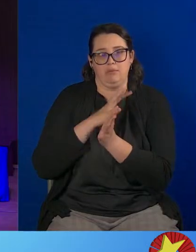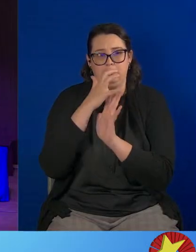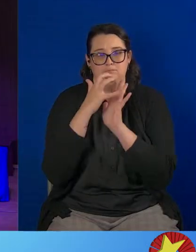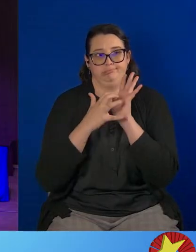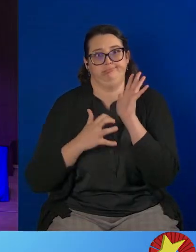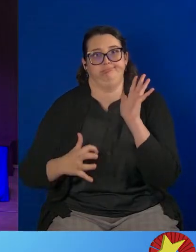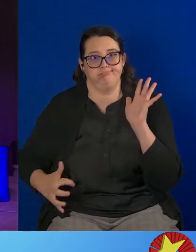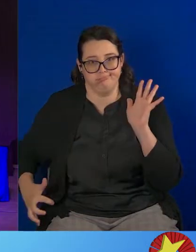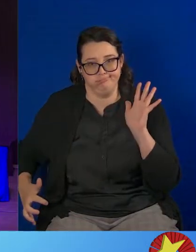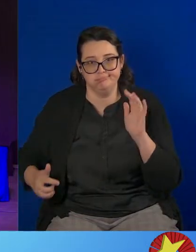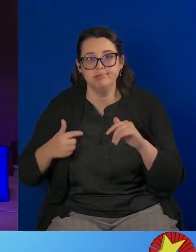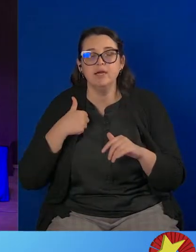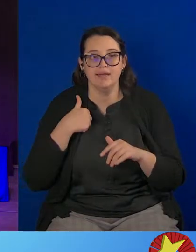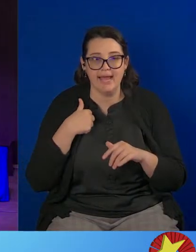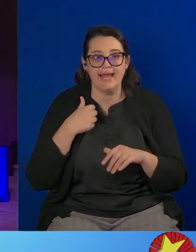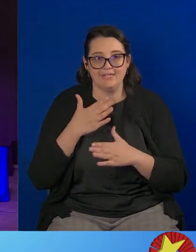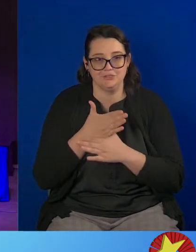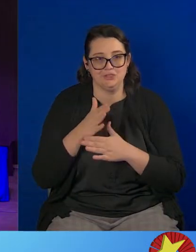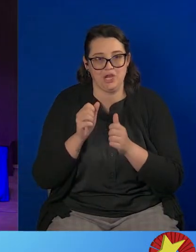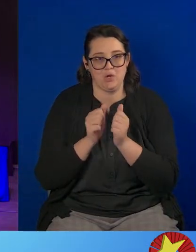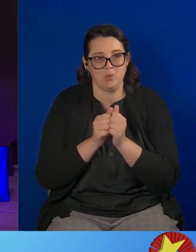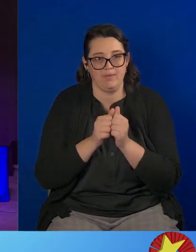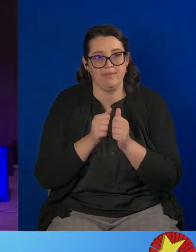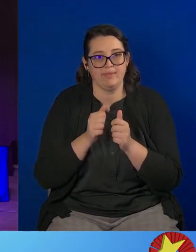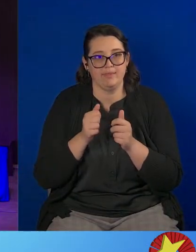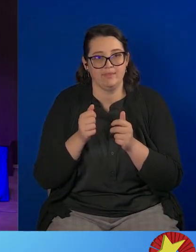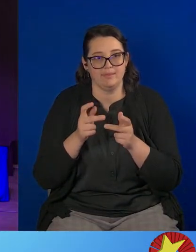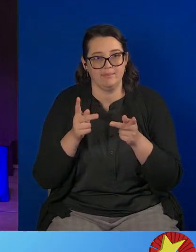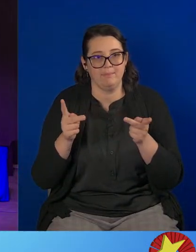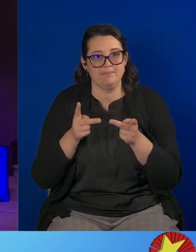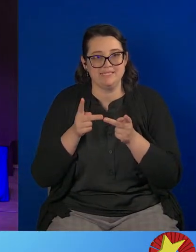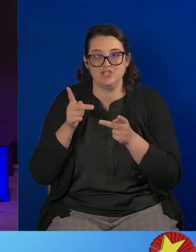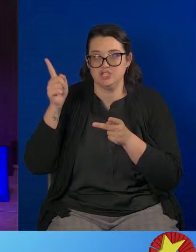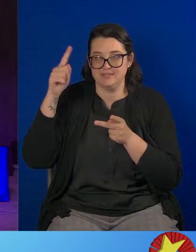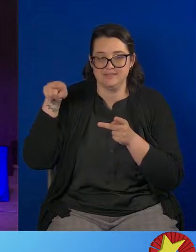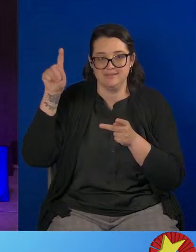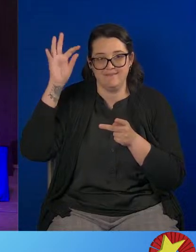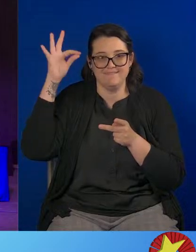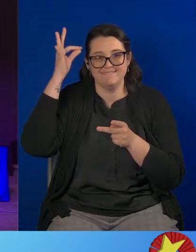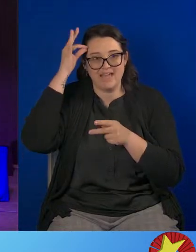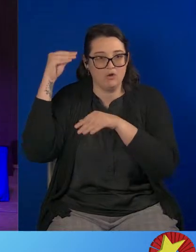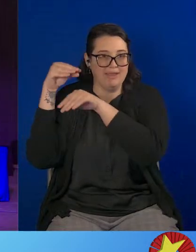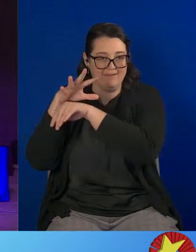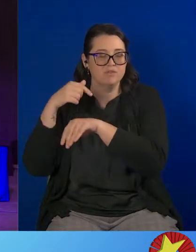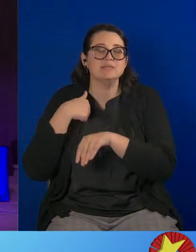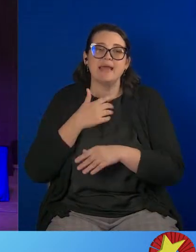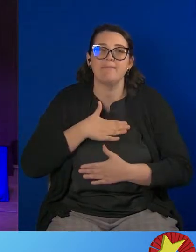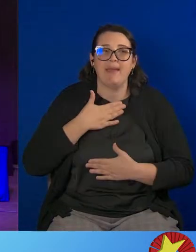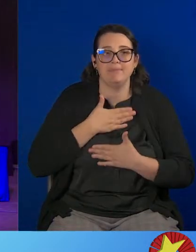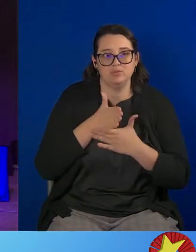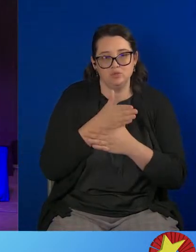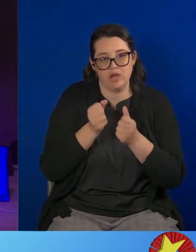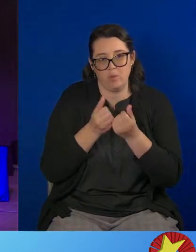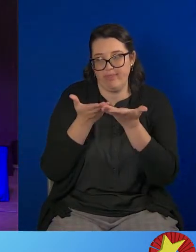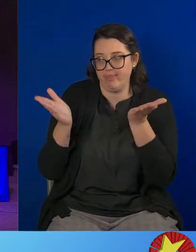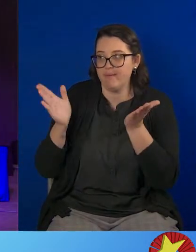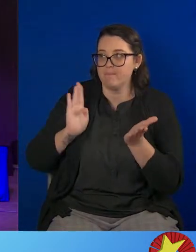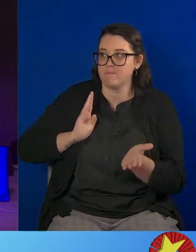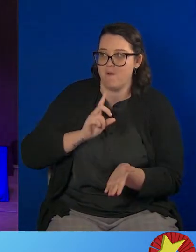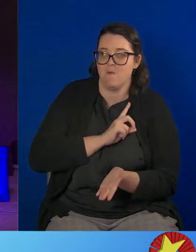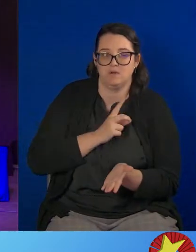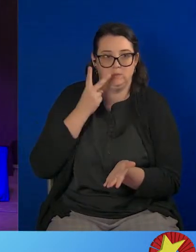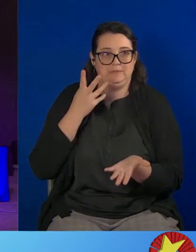in positions of federal influence, and I'll be happy to share that with the board so that you can see what it really